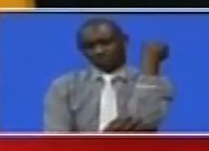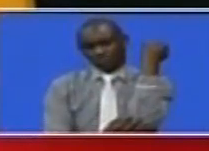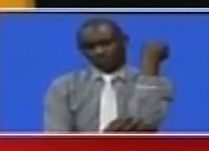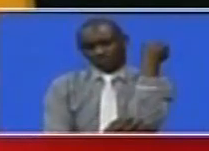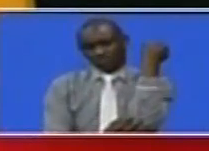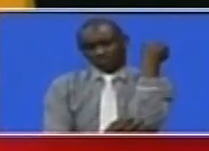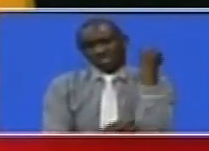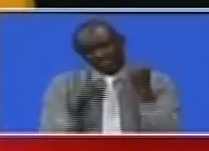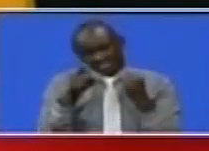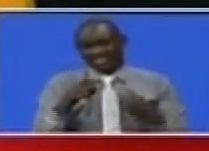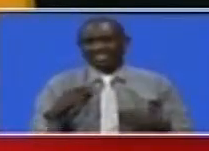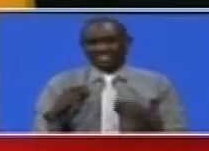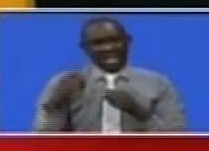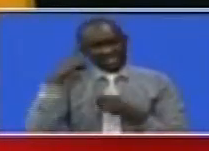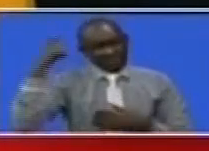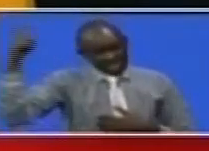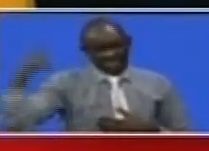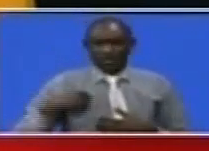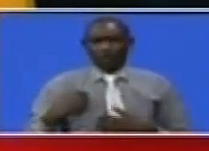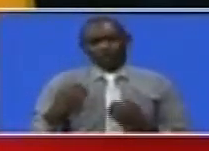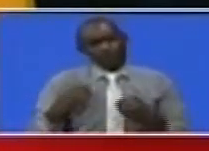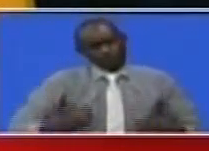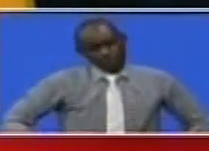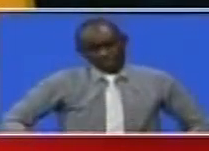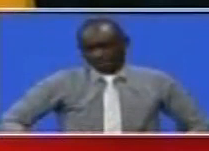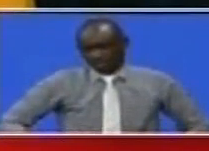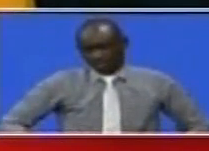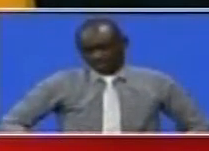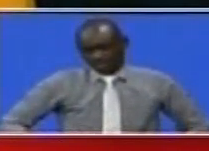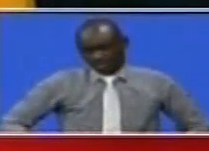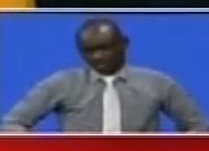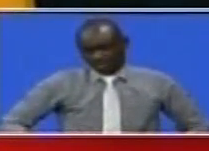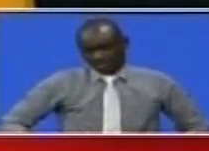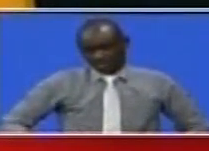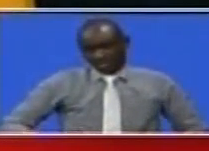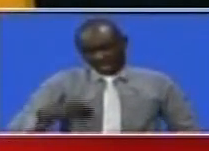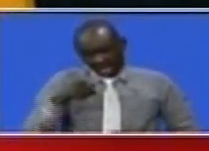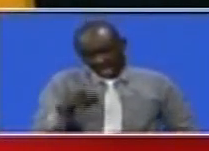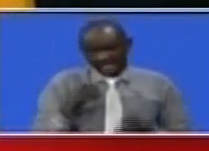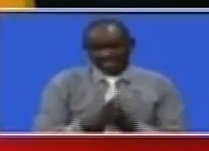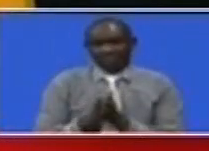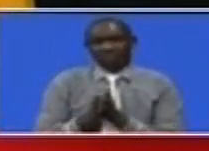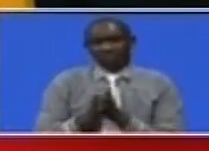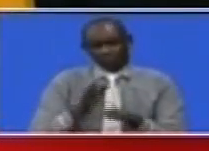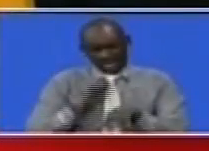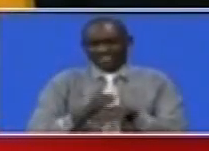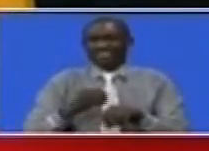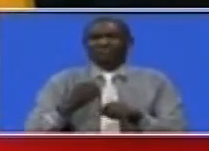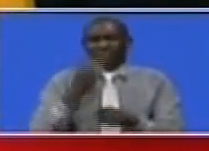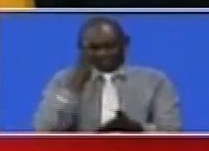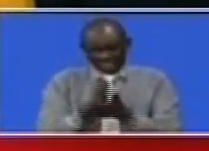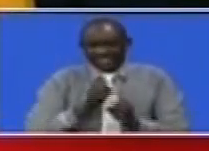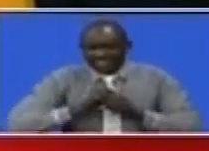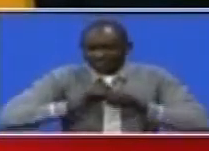the aspirations of the young, and a just distribution of the